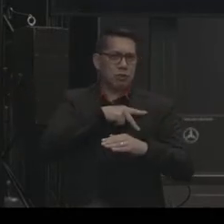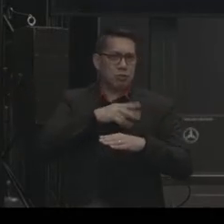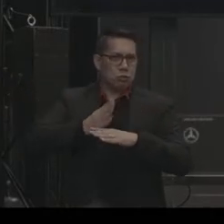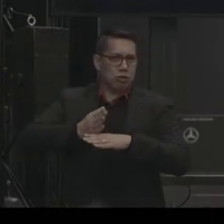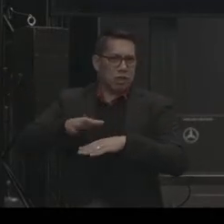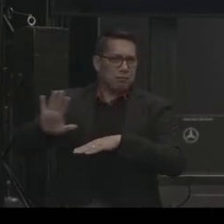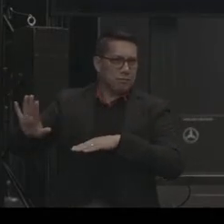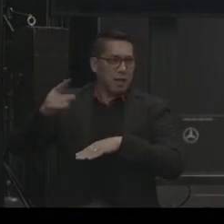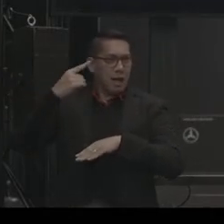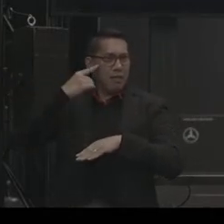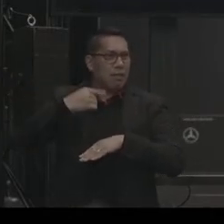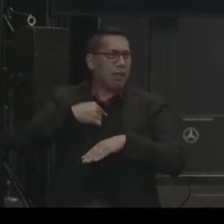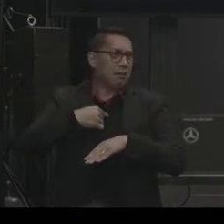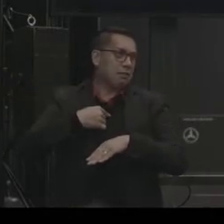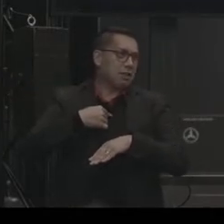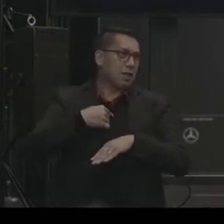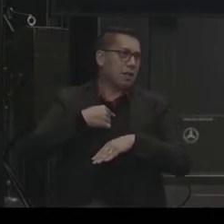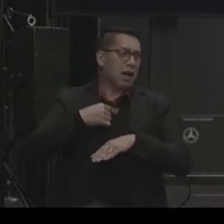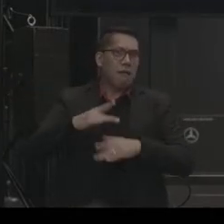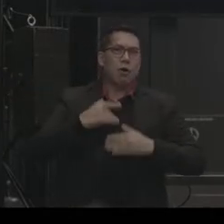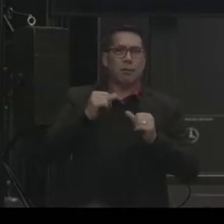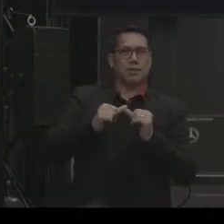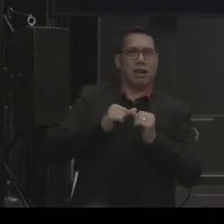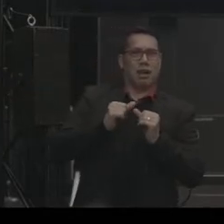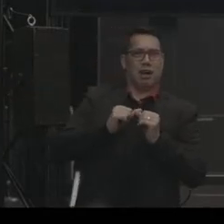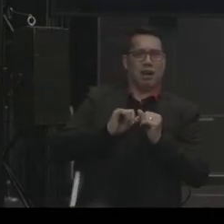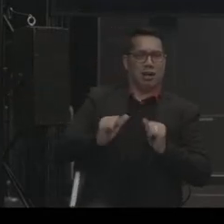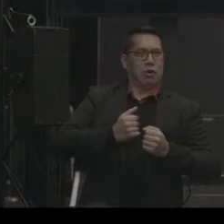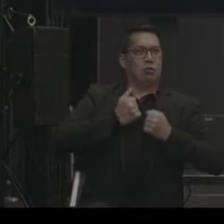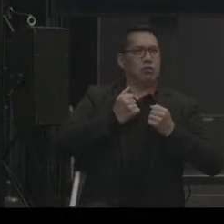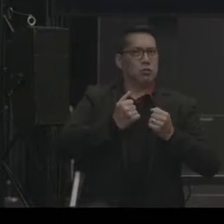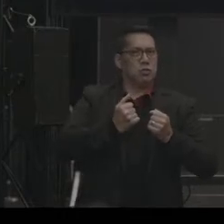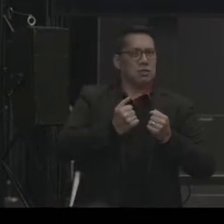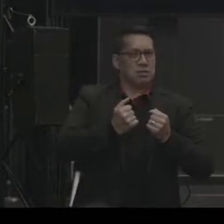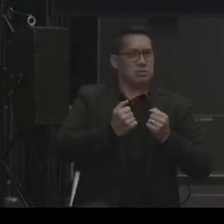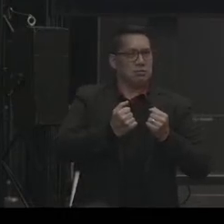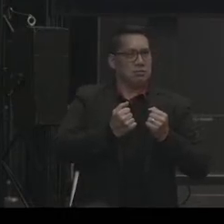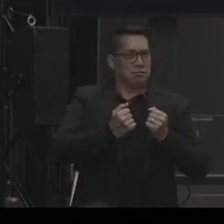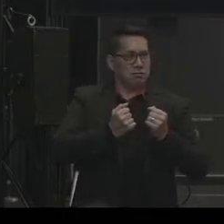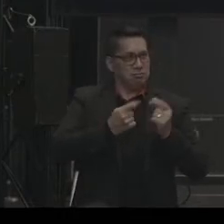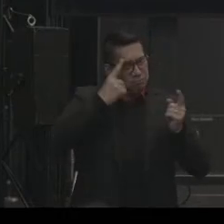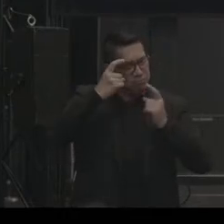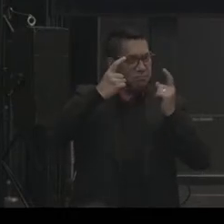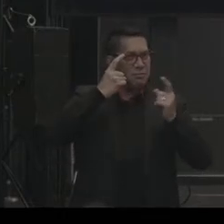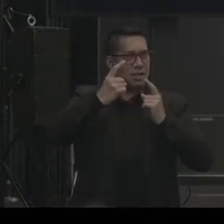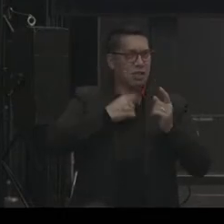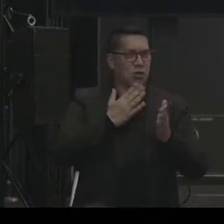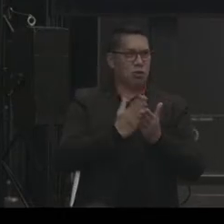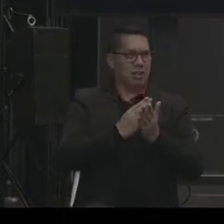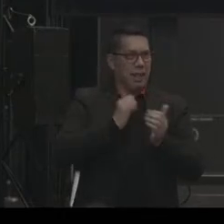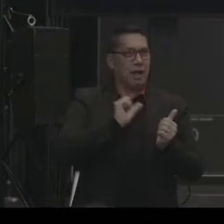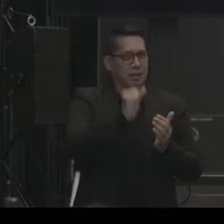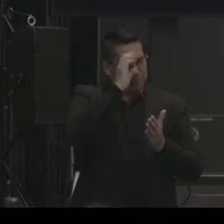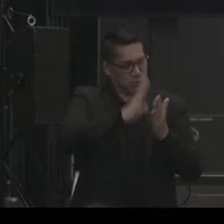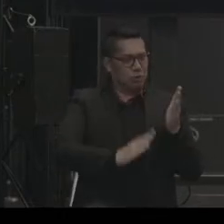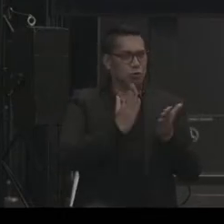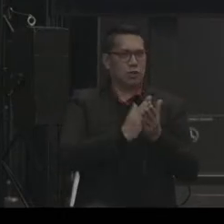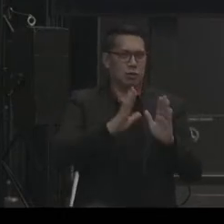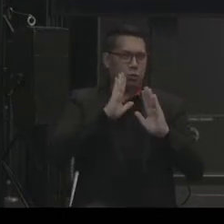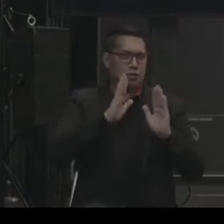I think that, yeah, there's nothing more rewarding for me than experiencing that, which is super awesome and